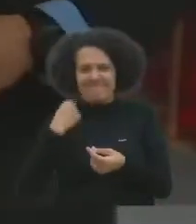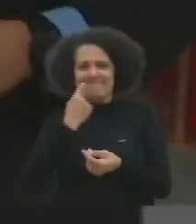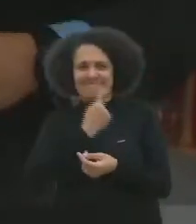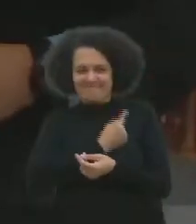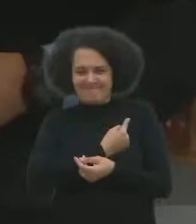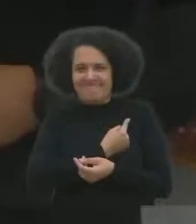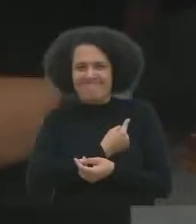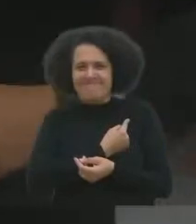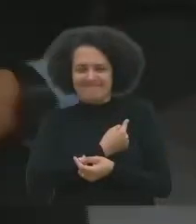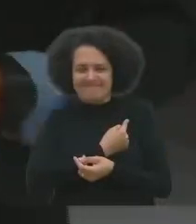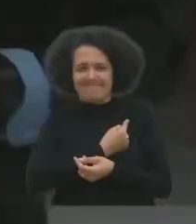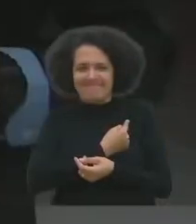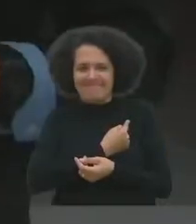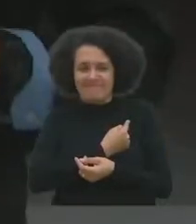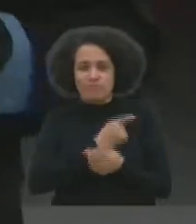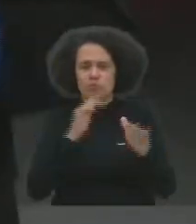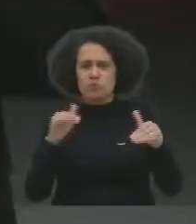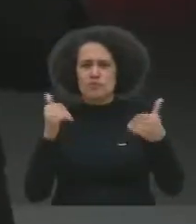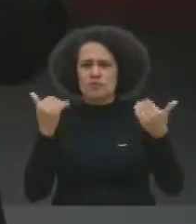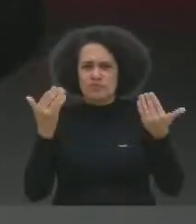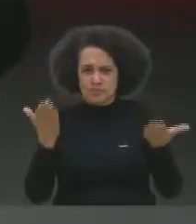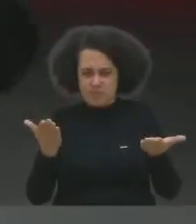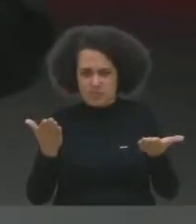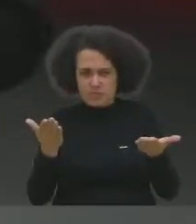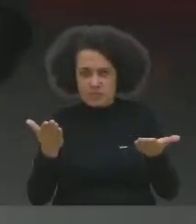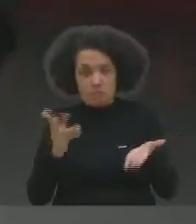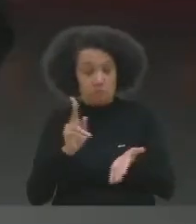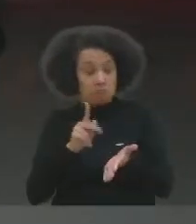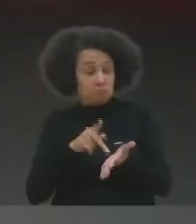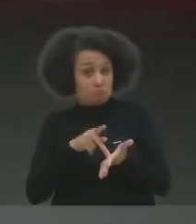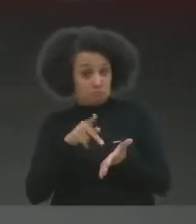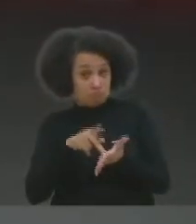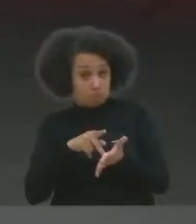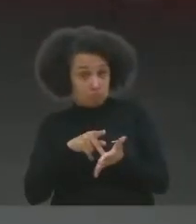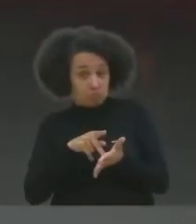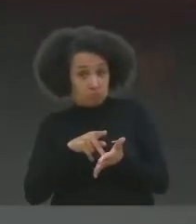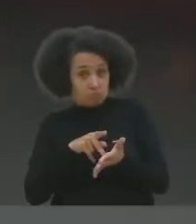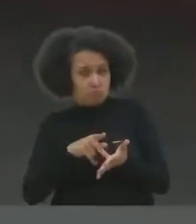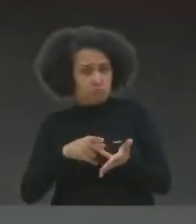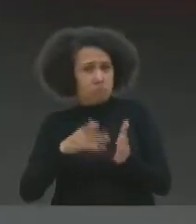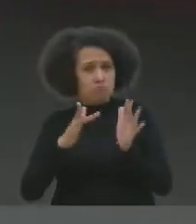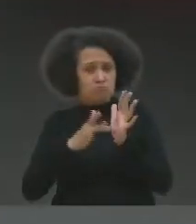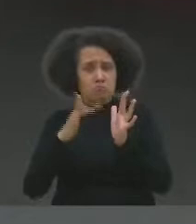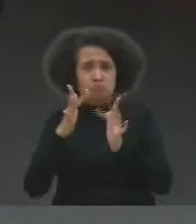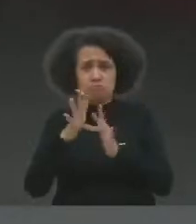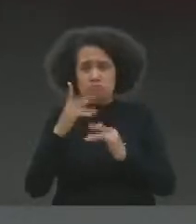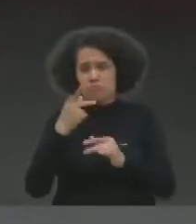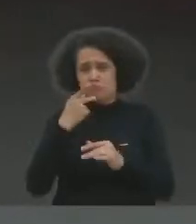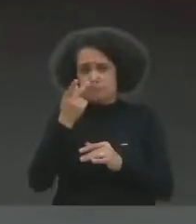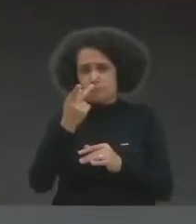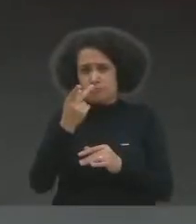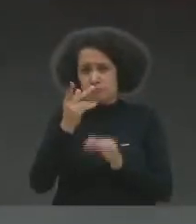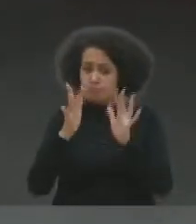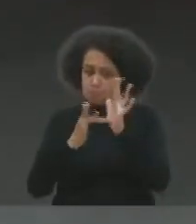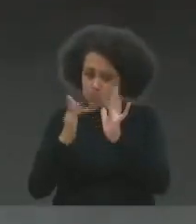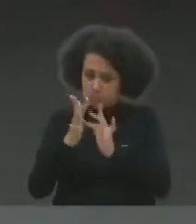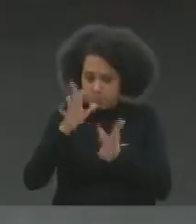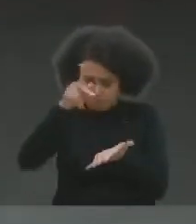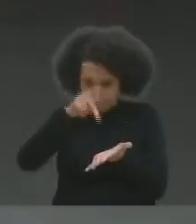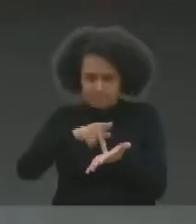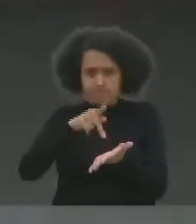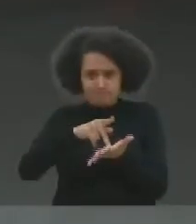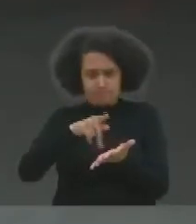yourselves with truth. Então, na questão da verdade, Jesus is the truth. Jesus é a verdade. Clothe yourself